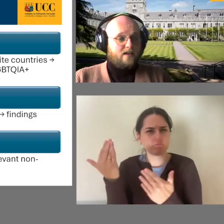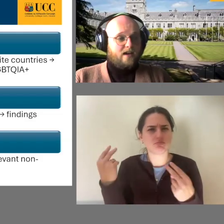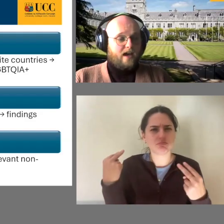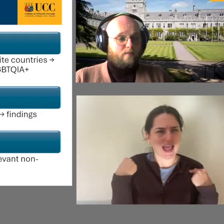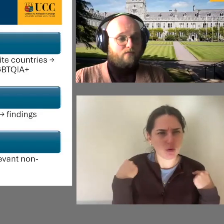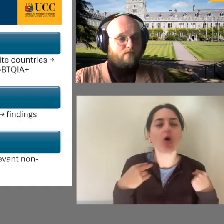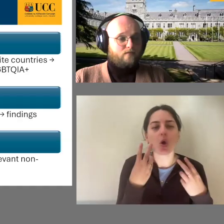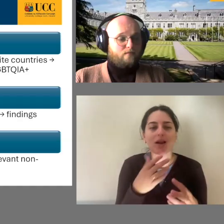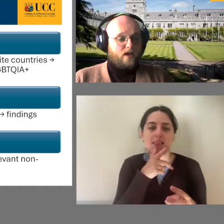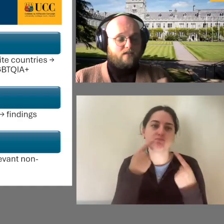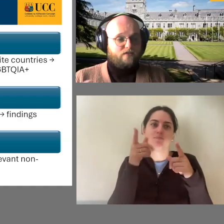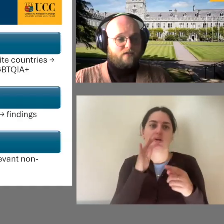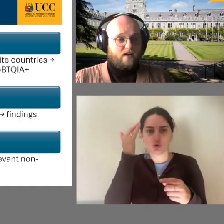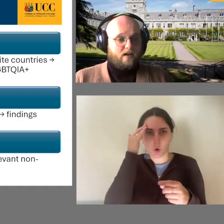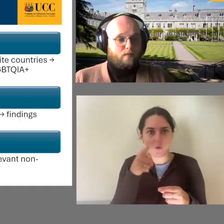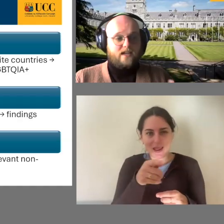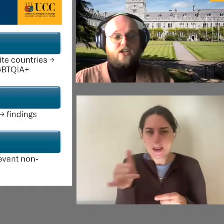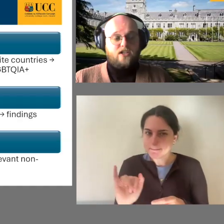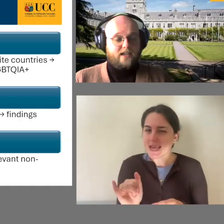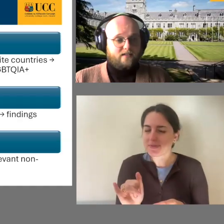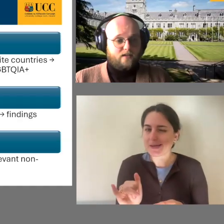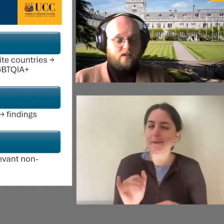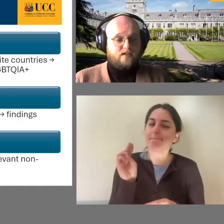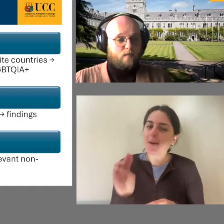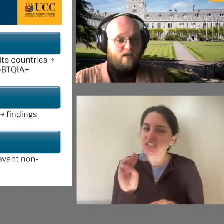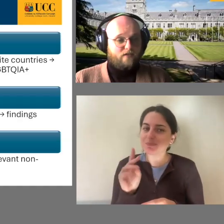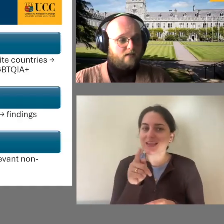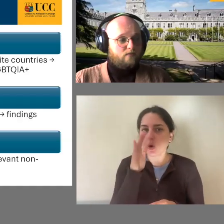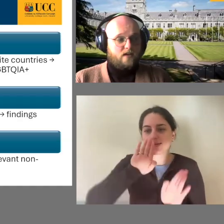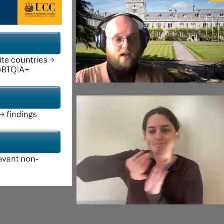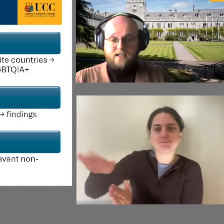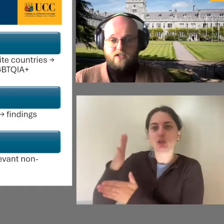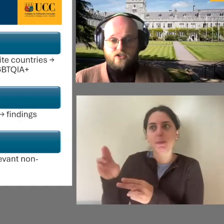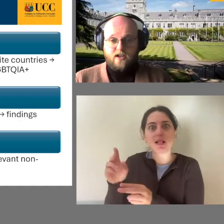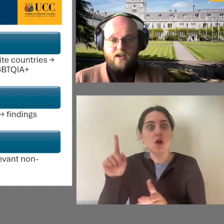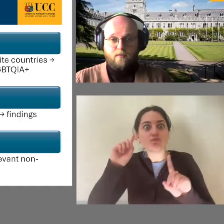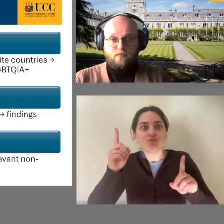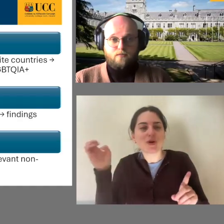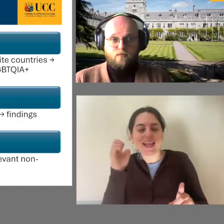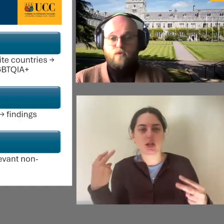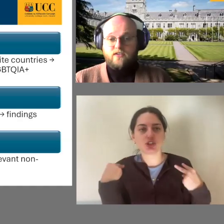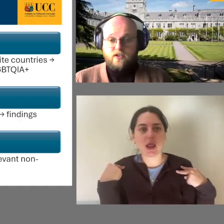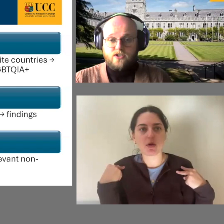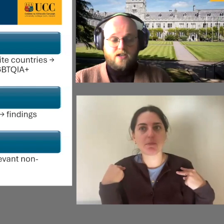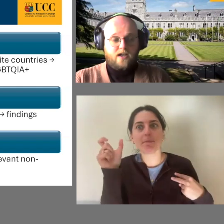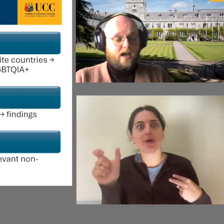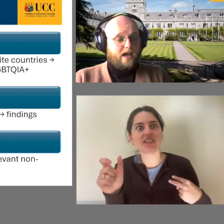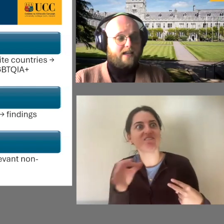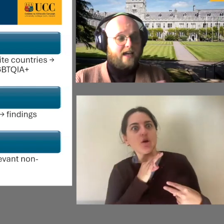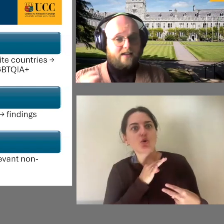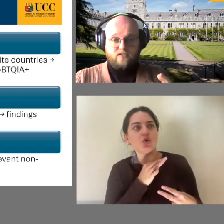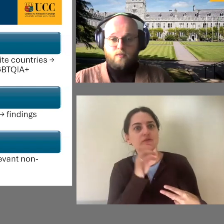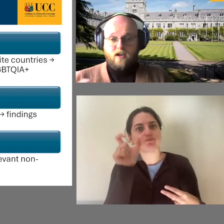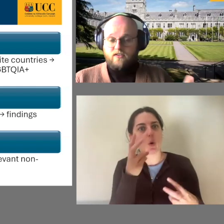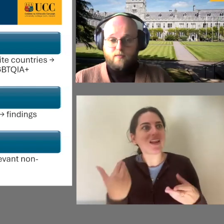that might have potentially excluded on some level non-English research.